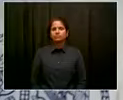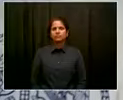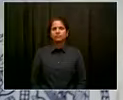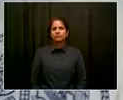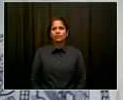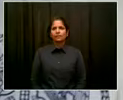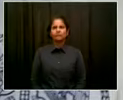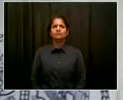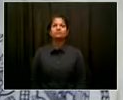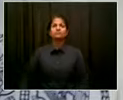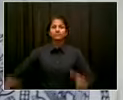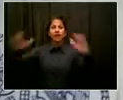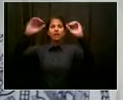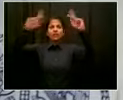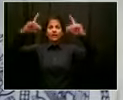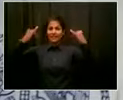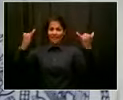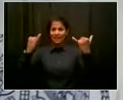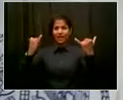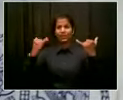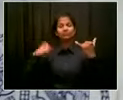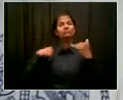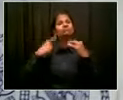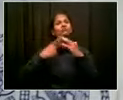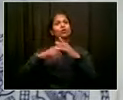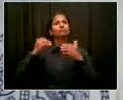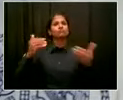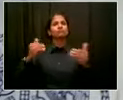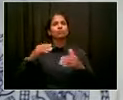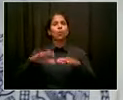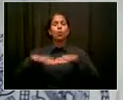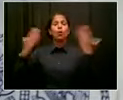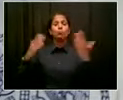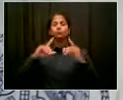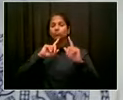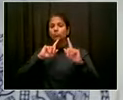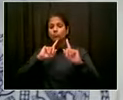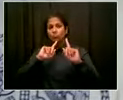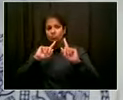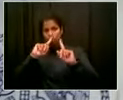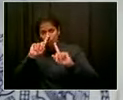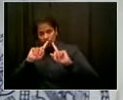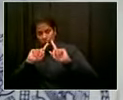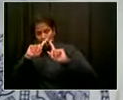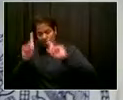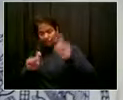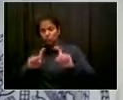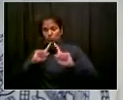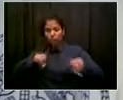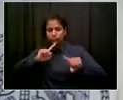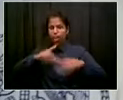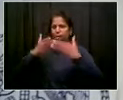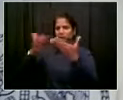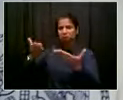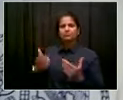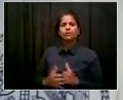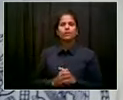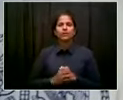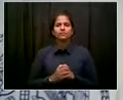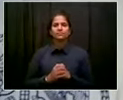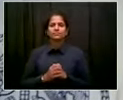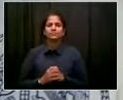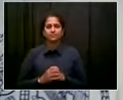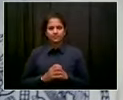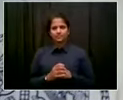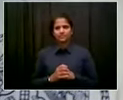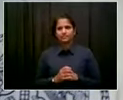that we turn to our colleagues in the media and please let me know the name and outlet of each journalist we'll now begin